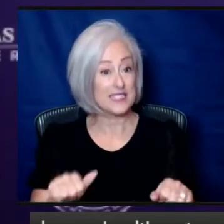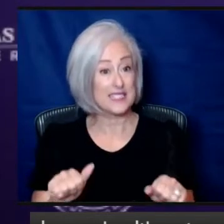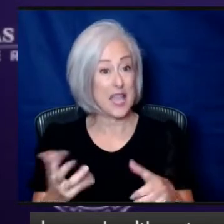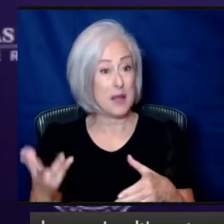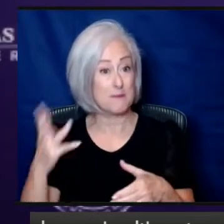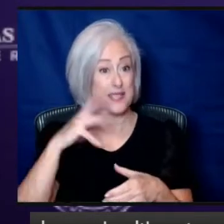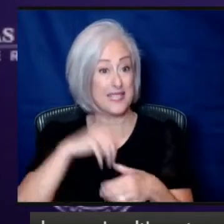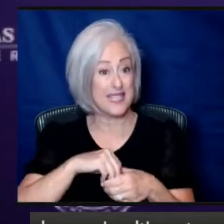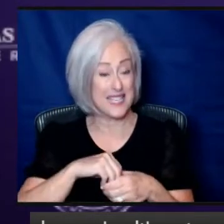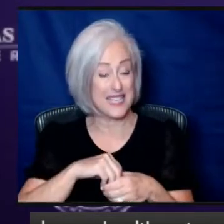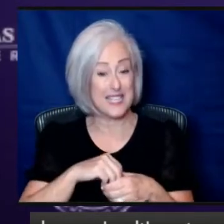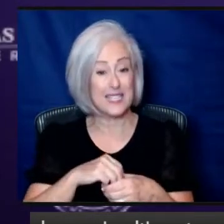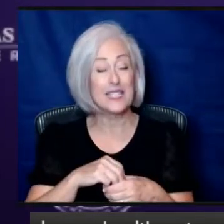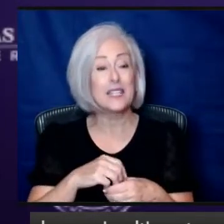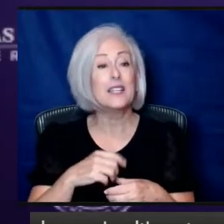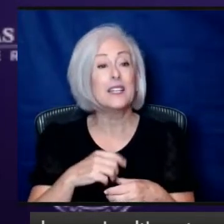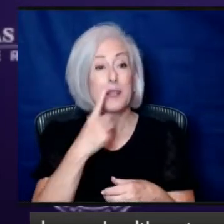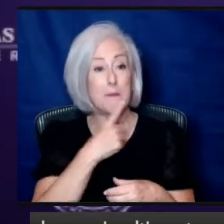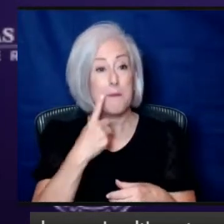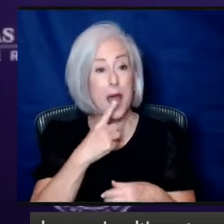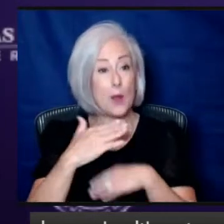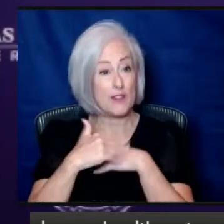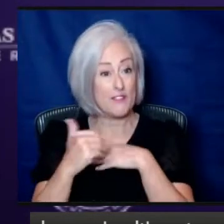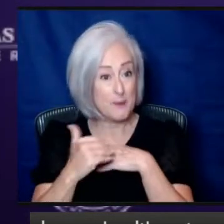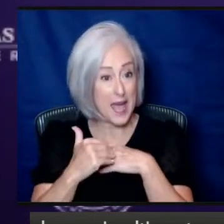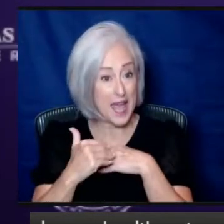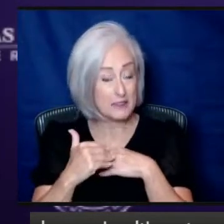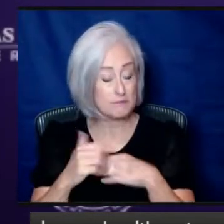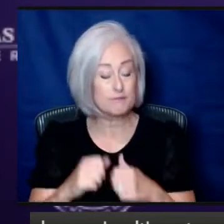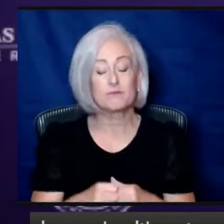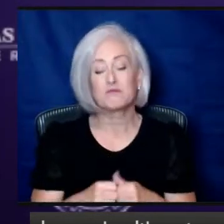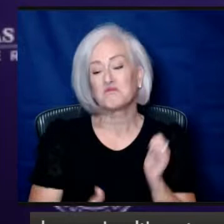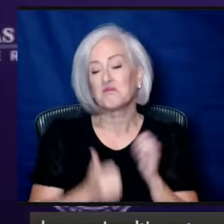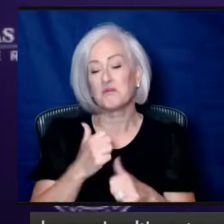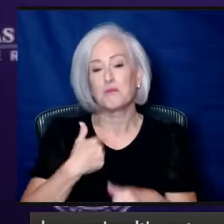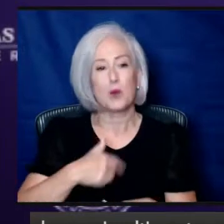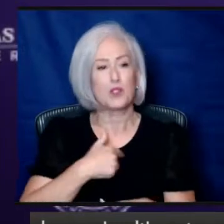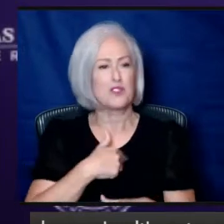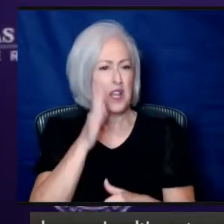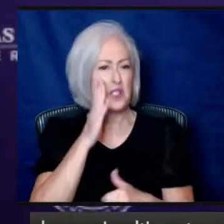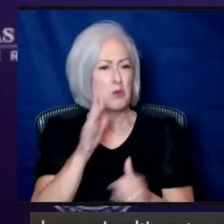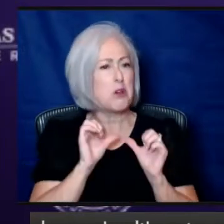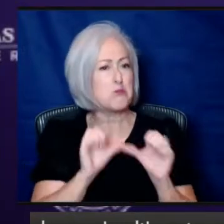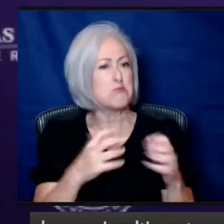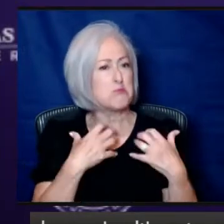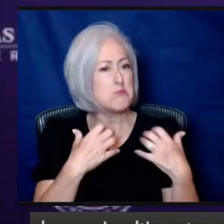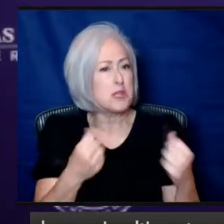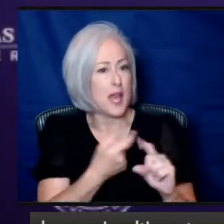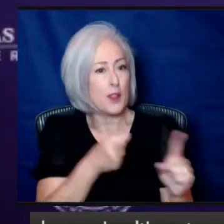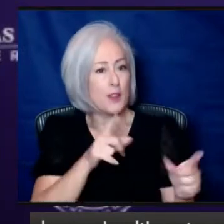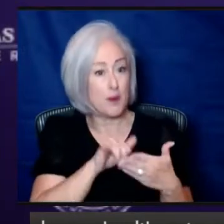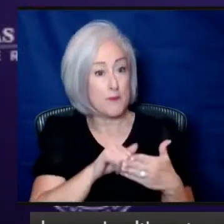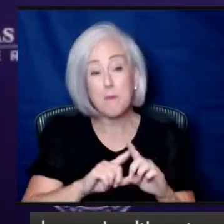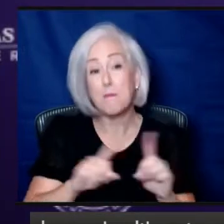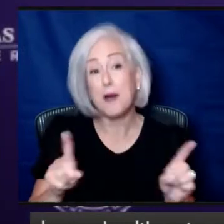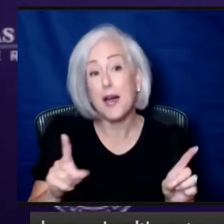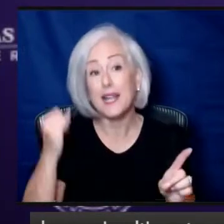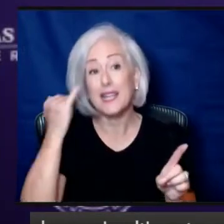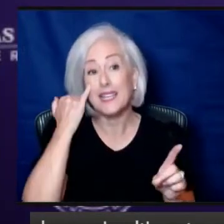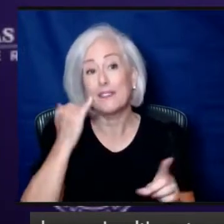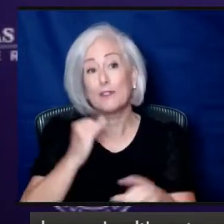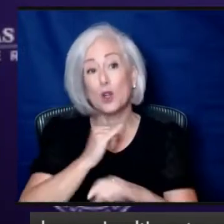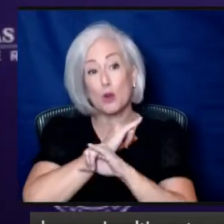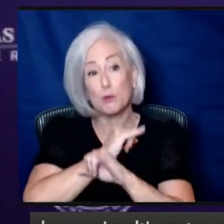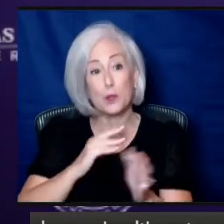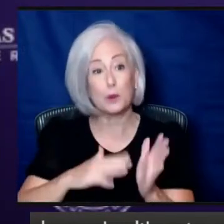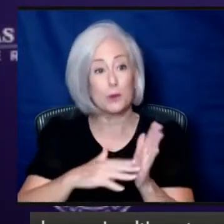pets' mouths. And so that's one of the biggest things. And we know that most of us are probably going to stay healthy from those sorts of things. But if you're immune compromised, if you're an